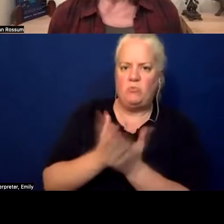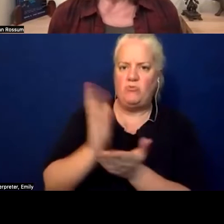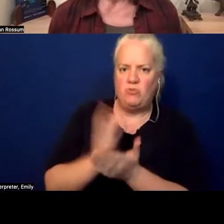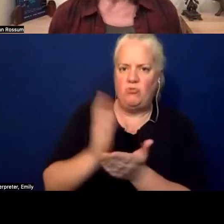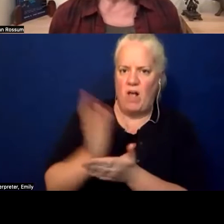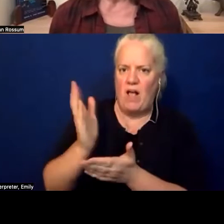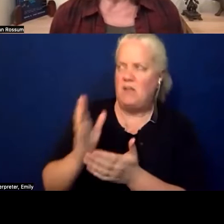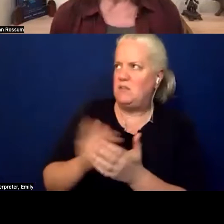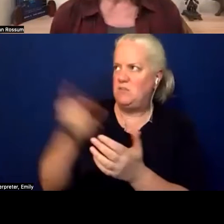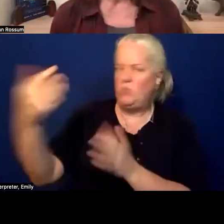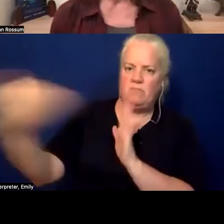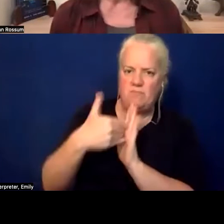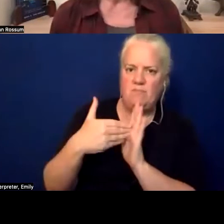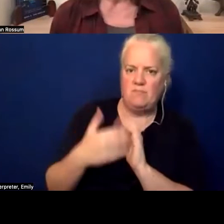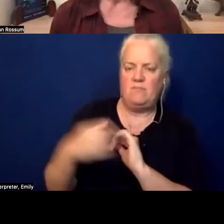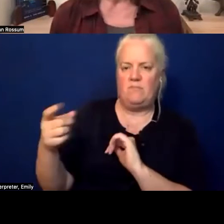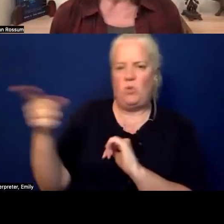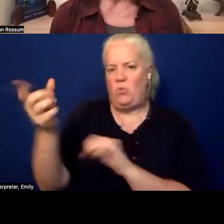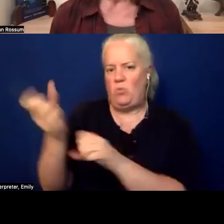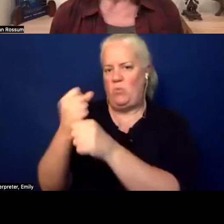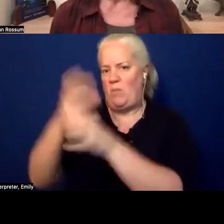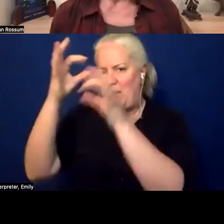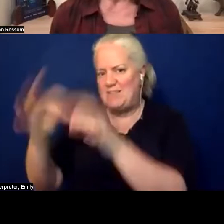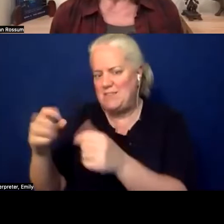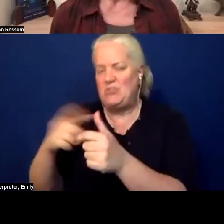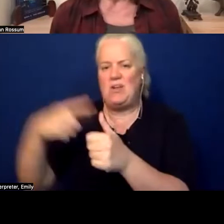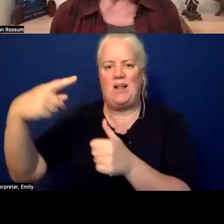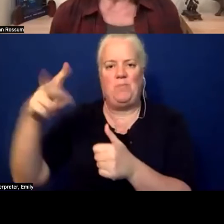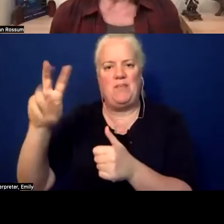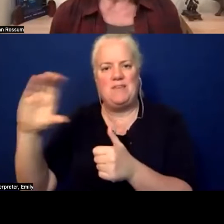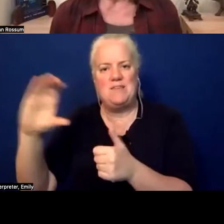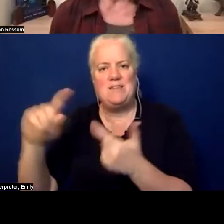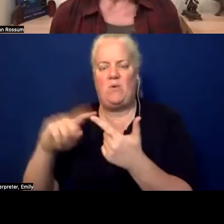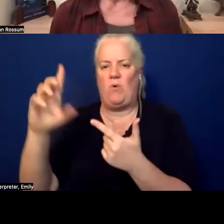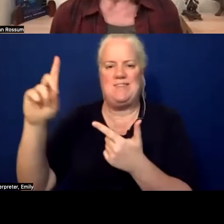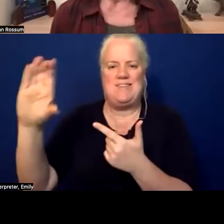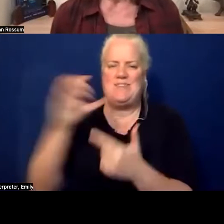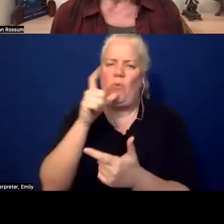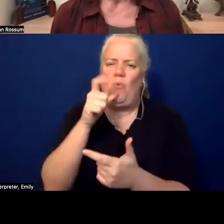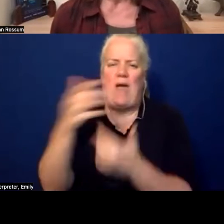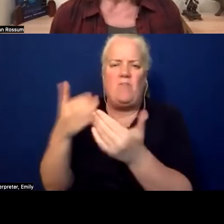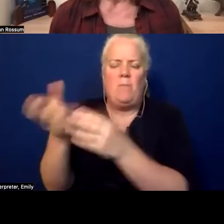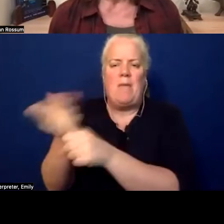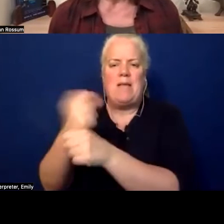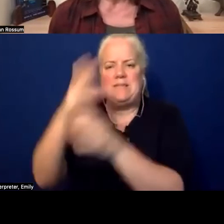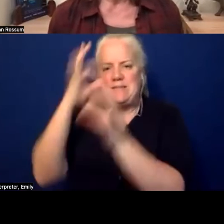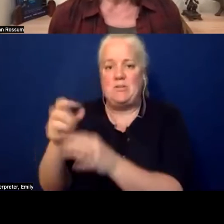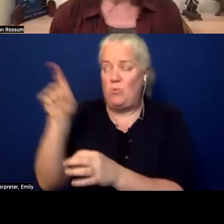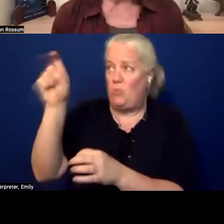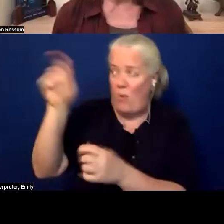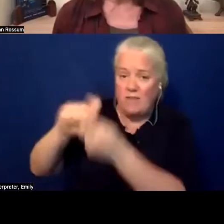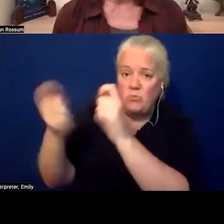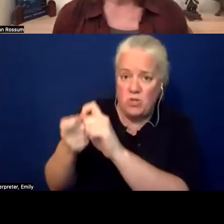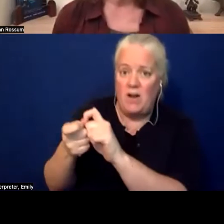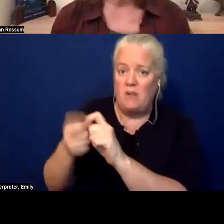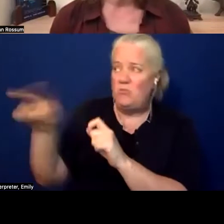it's the PDC or DEC or whoever it is, you have to think about this differently. And it's a really powerful